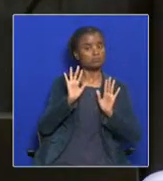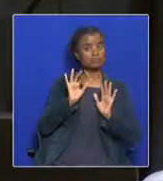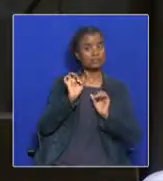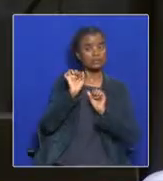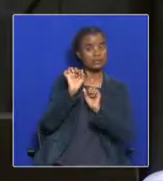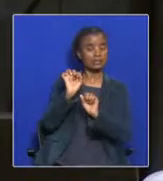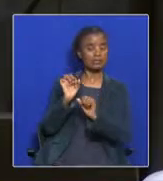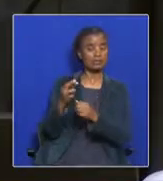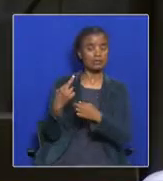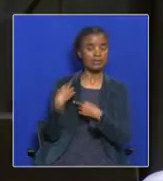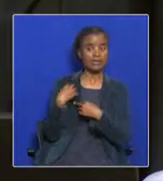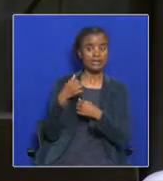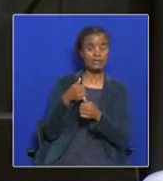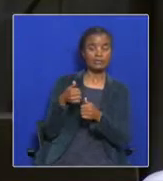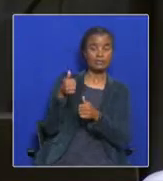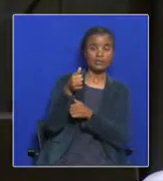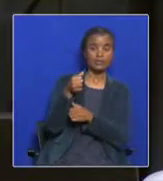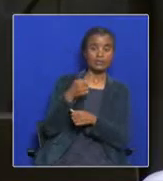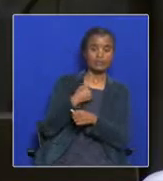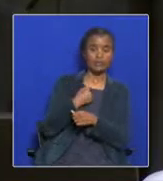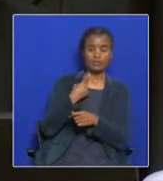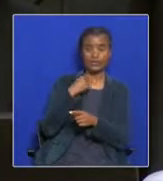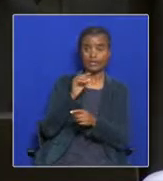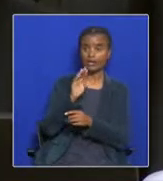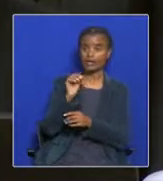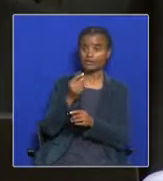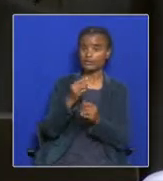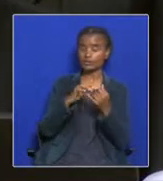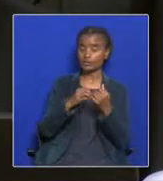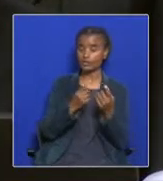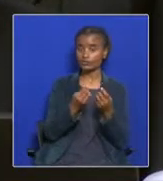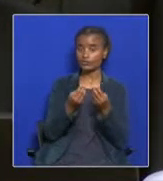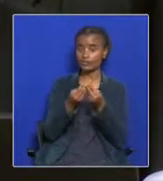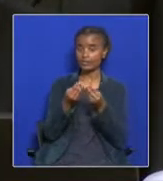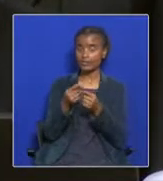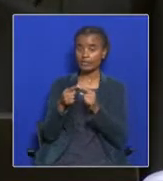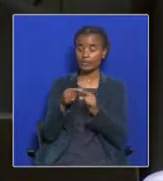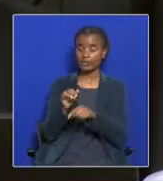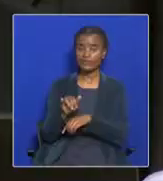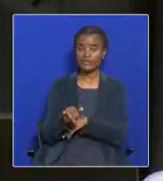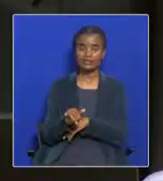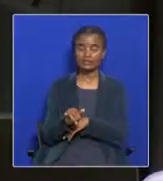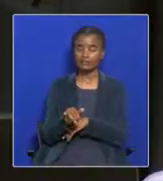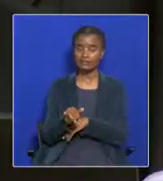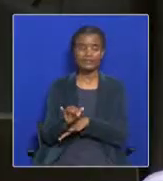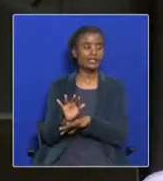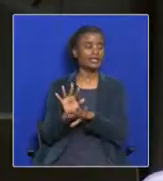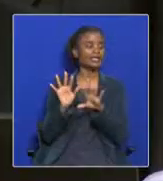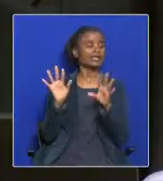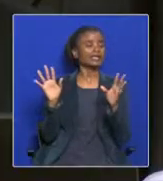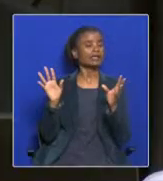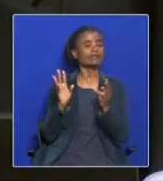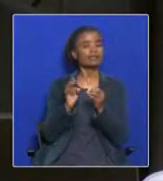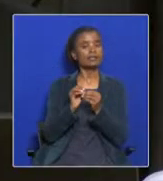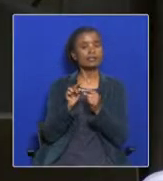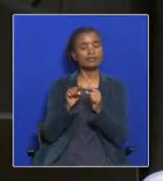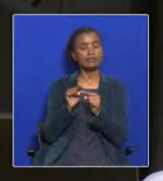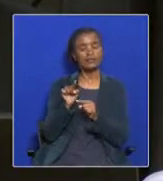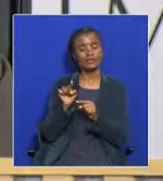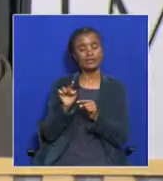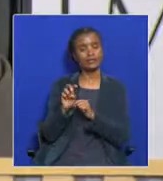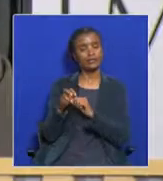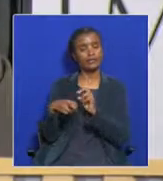him to try and do something about it. All of that, all those facts and more that I'm listing to